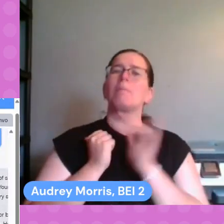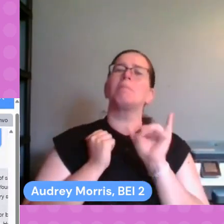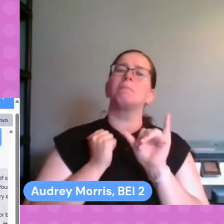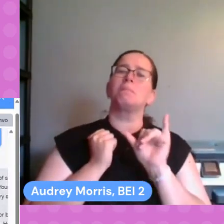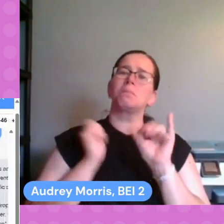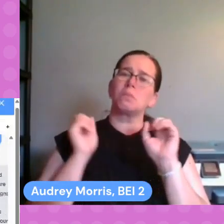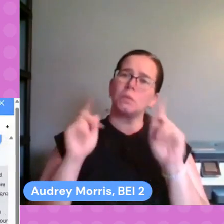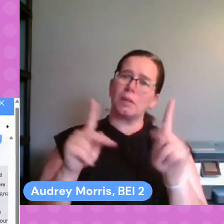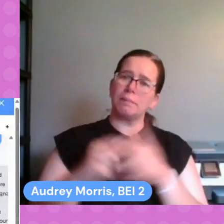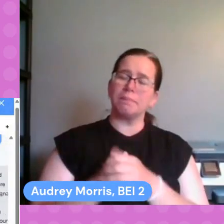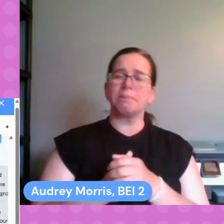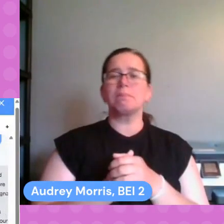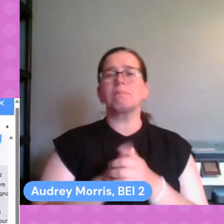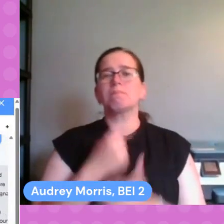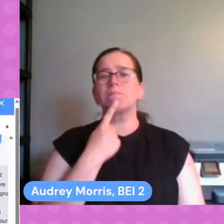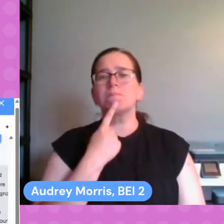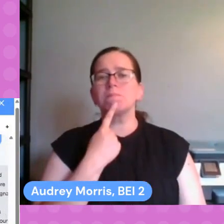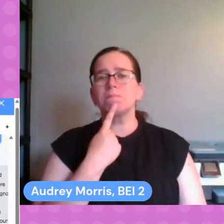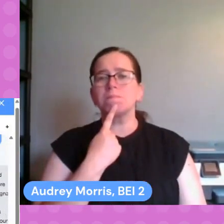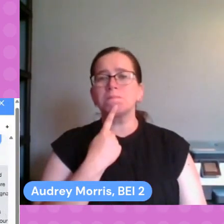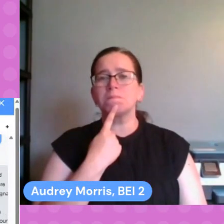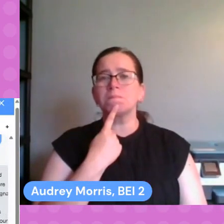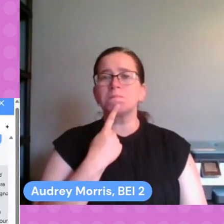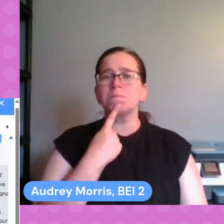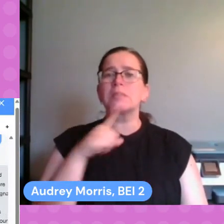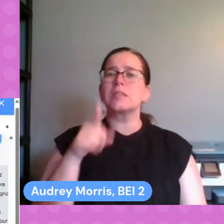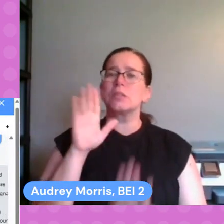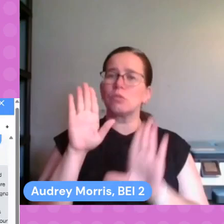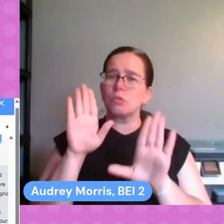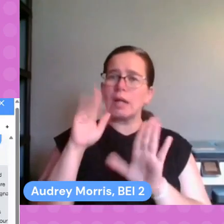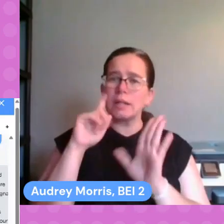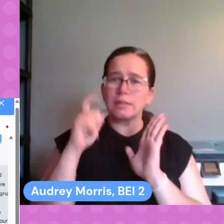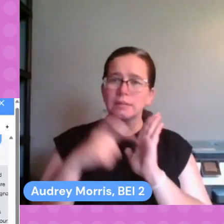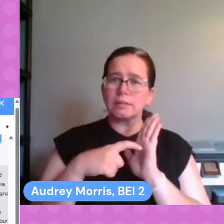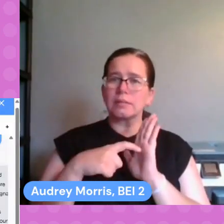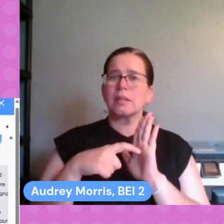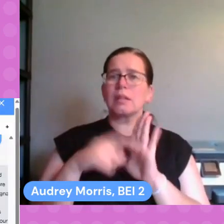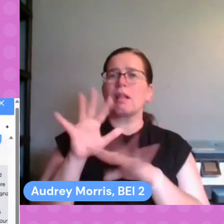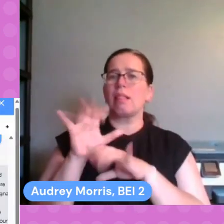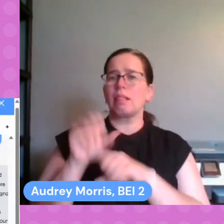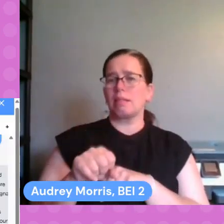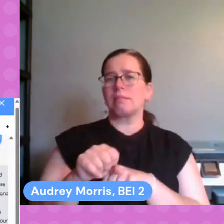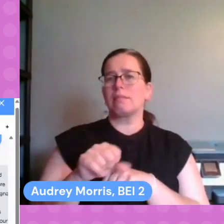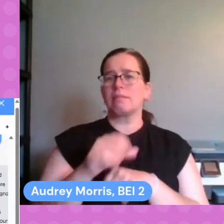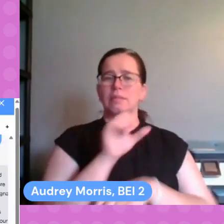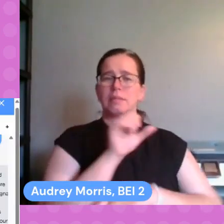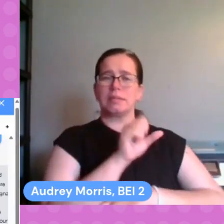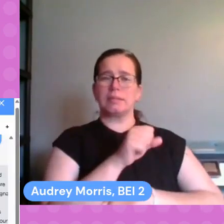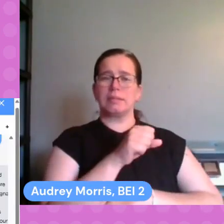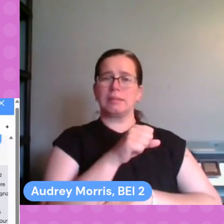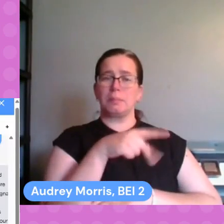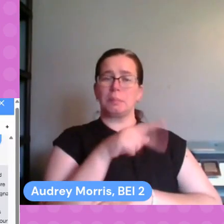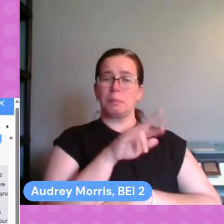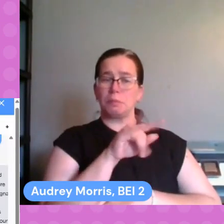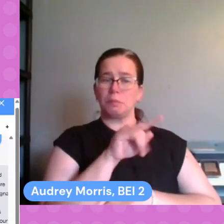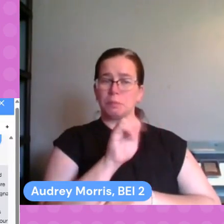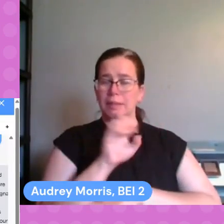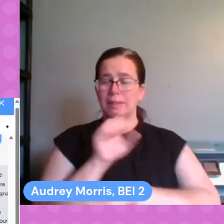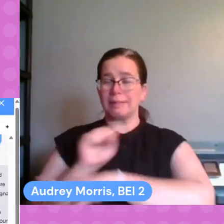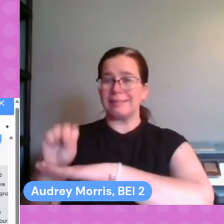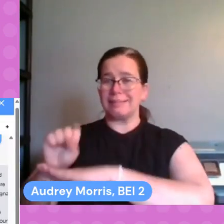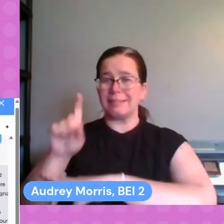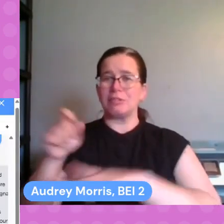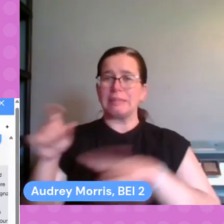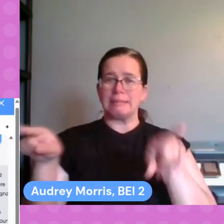Okay, so what does it say? It's a great observation. It's a classic case of sprites and stages needing to speak the same language. Your